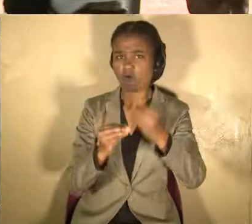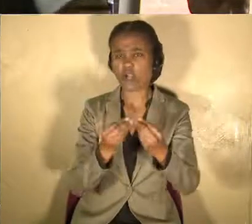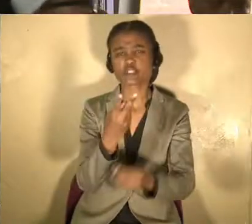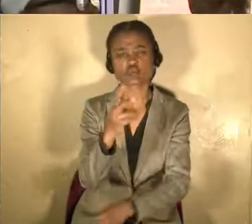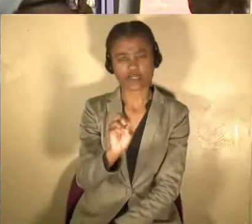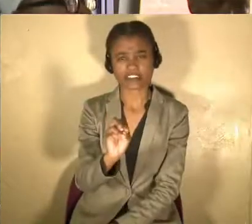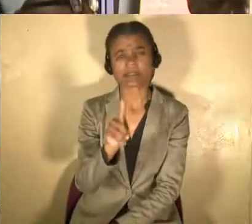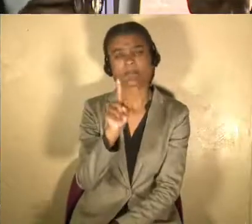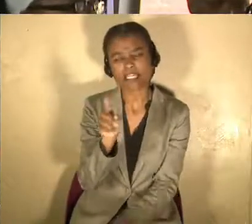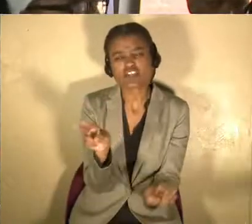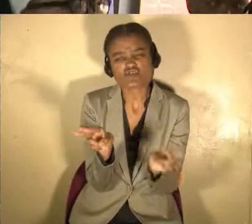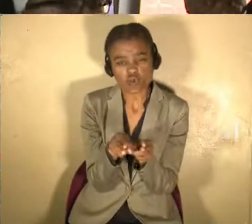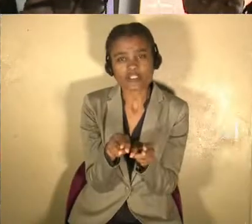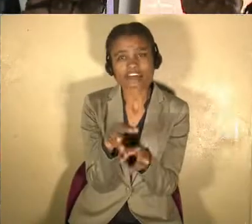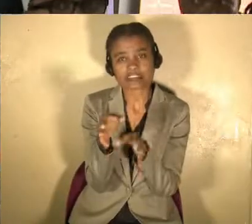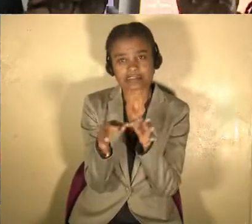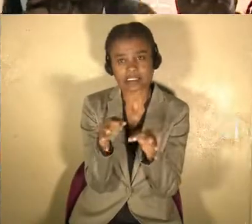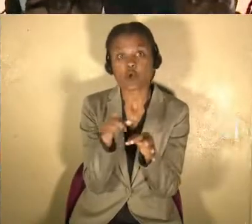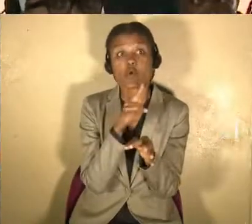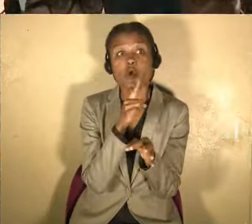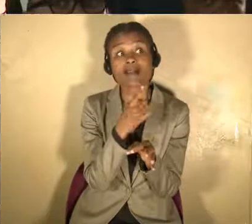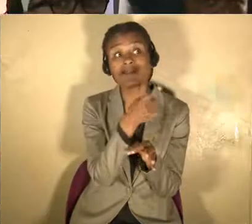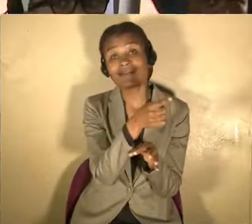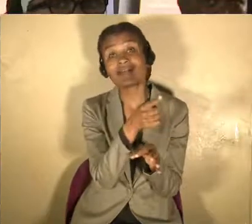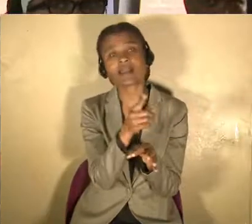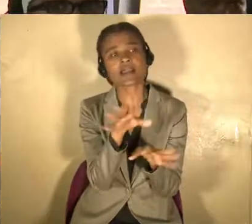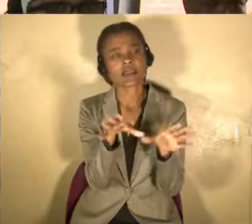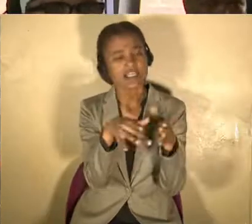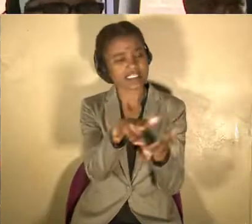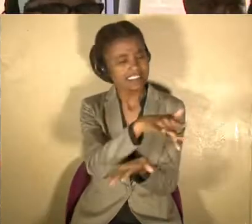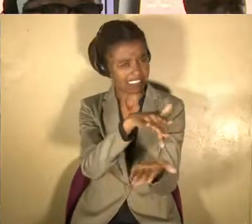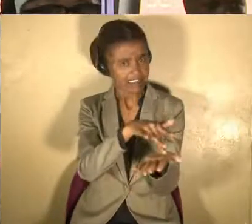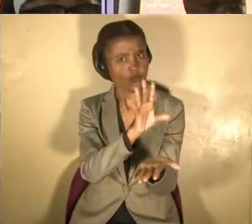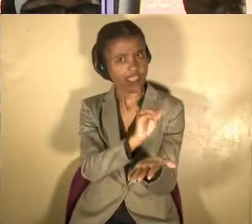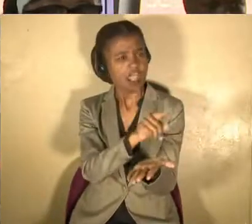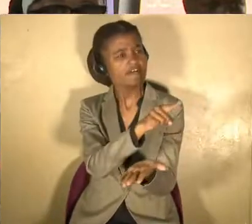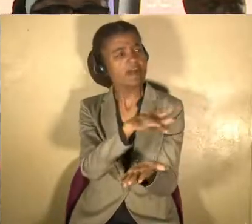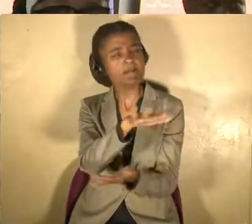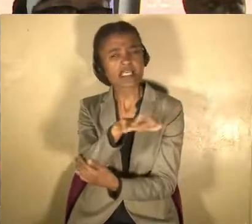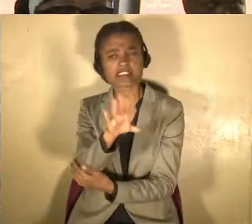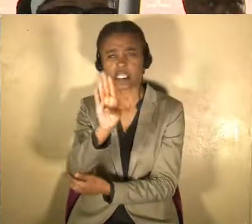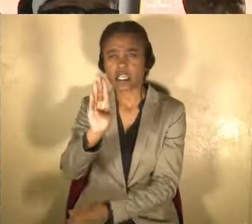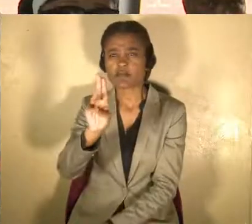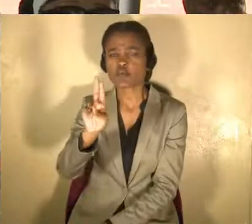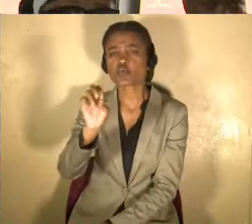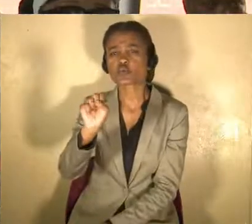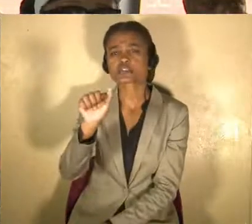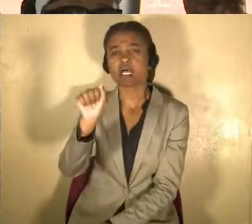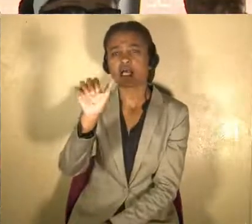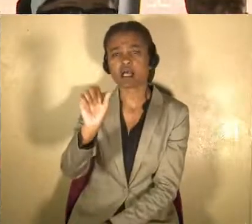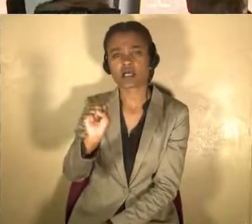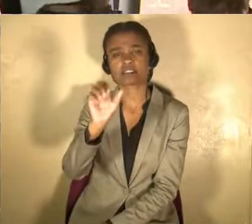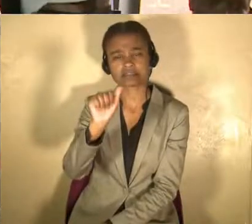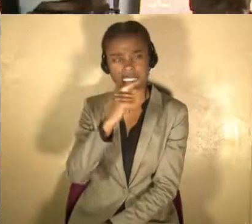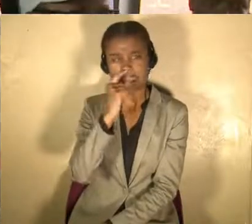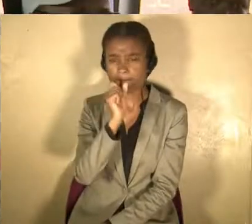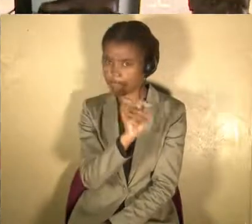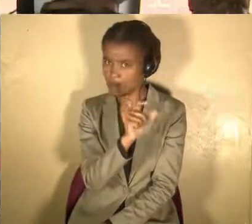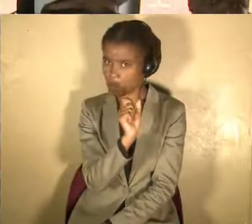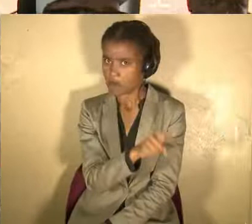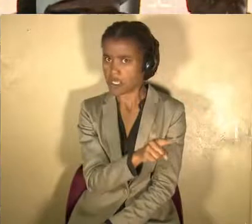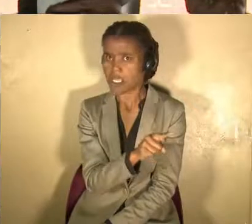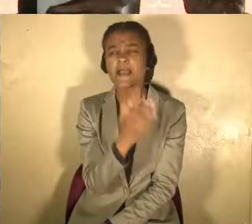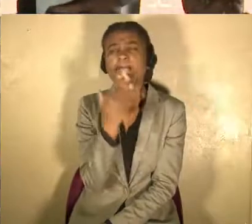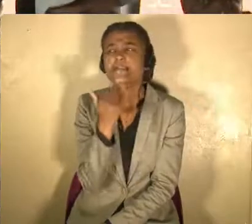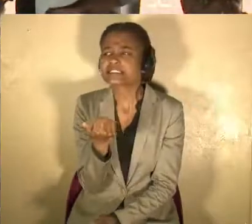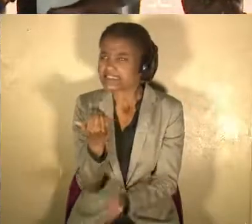them. Sine center la ekhulukazi bayibiza ibhusasa. Can't we use that center for abantwana bethu ukuthi